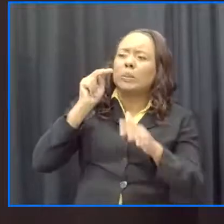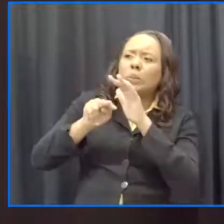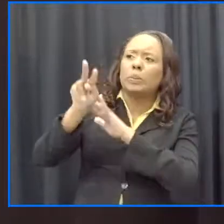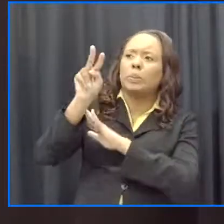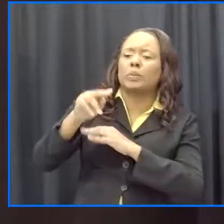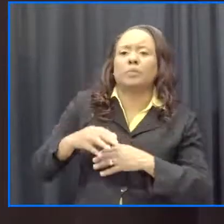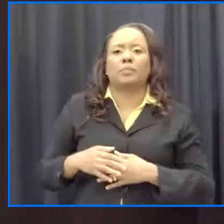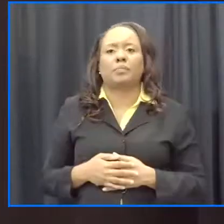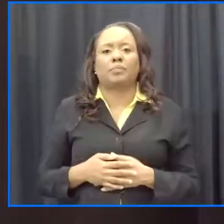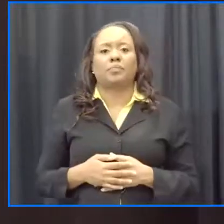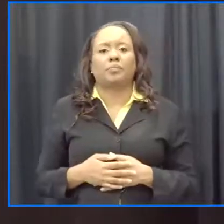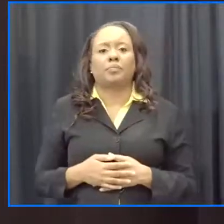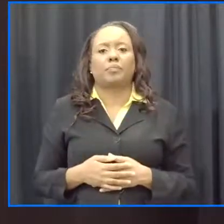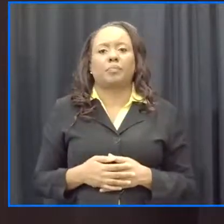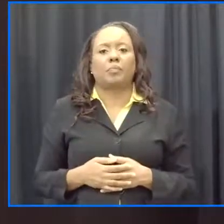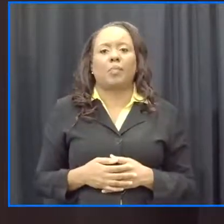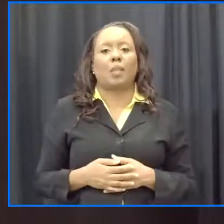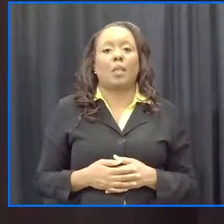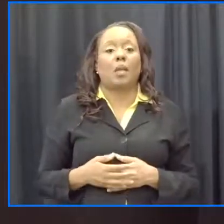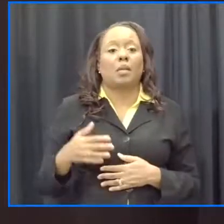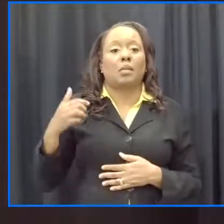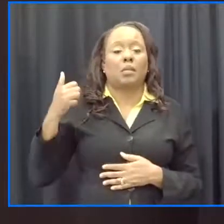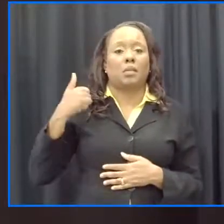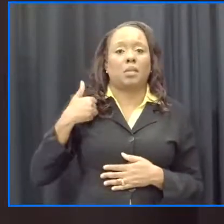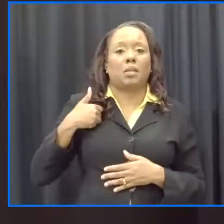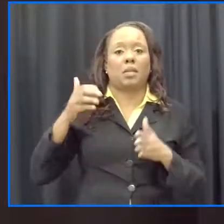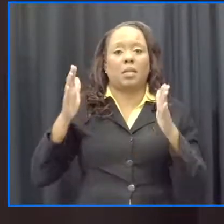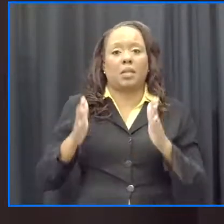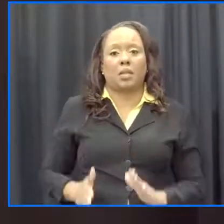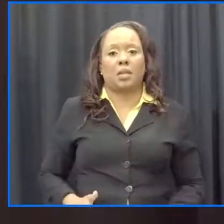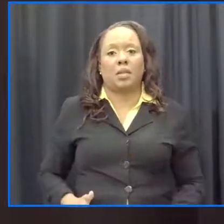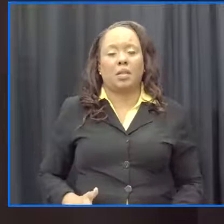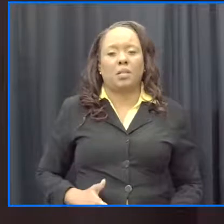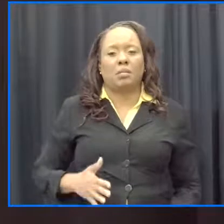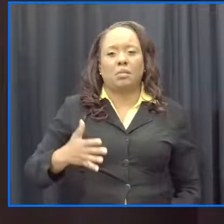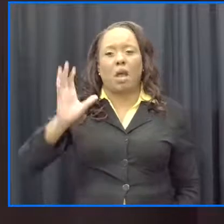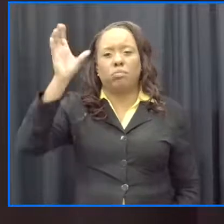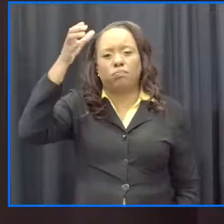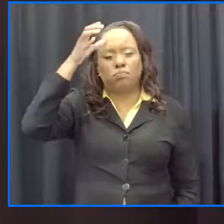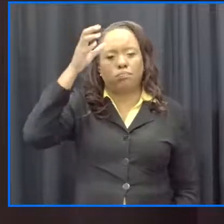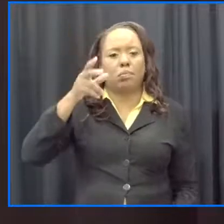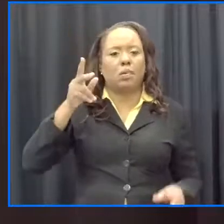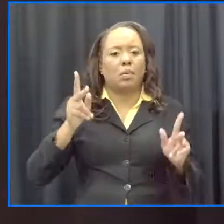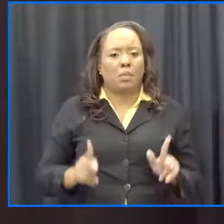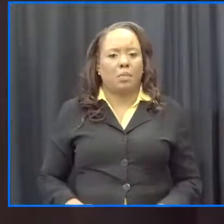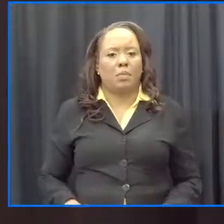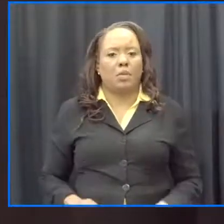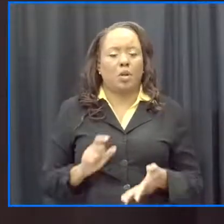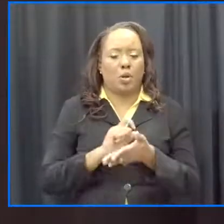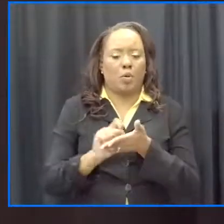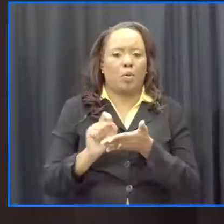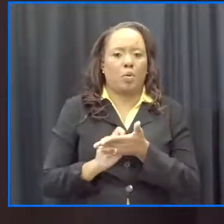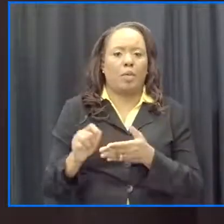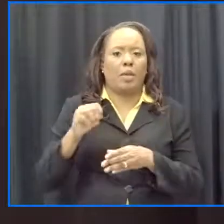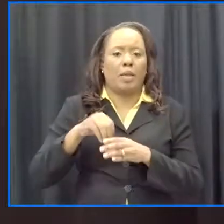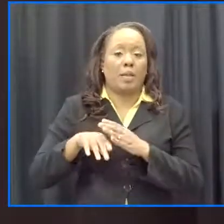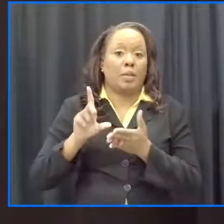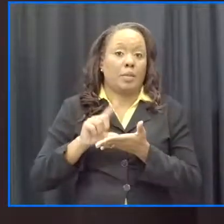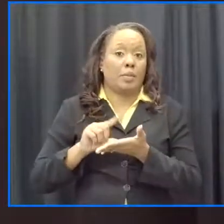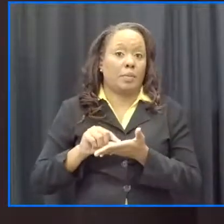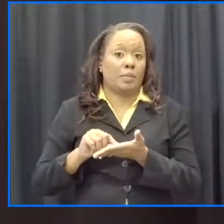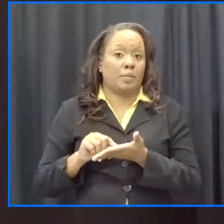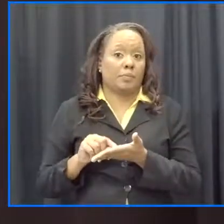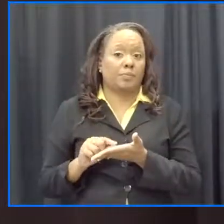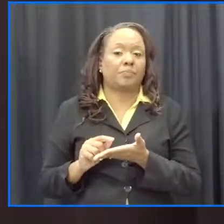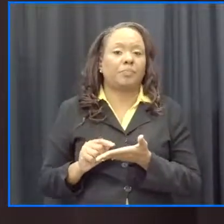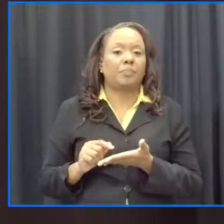The Canadian constitutional scholar Richard Albert, in the paper published some while ago, noted that, and I